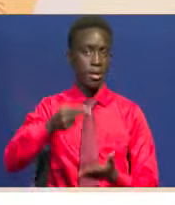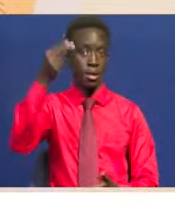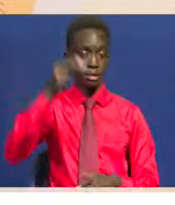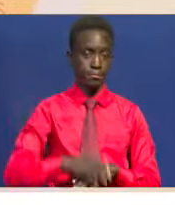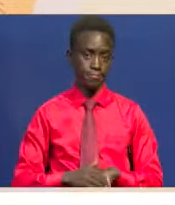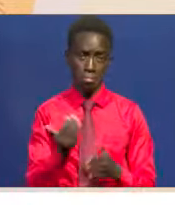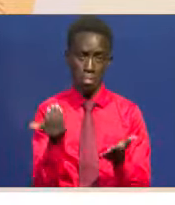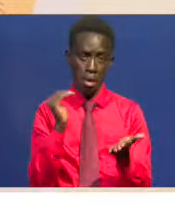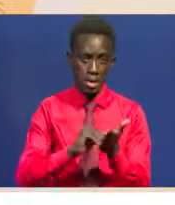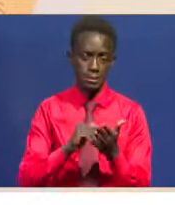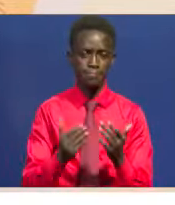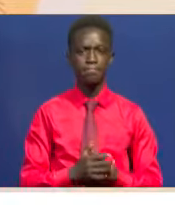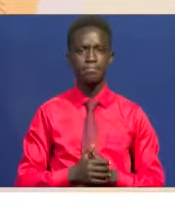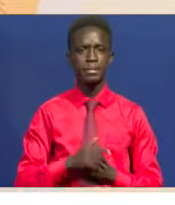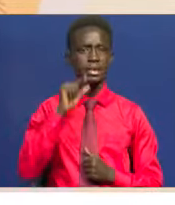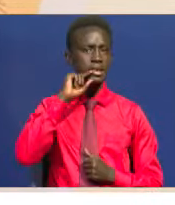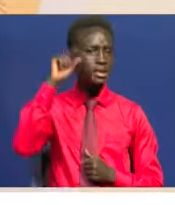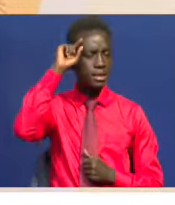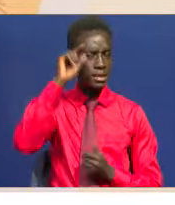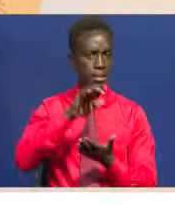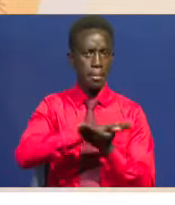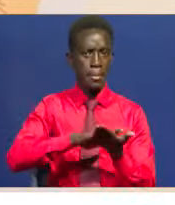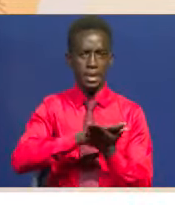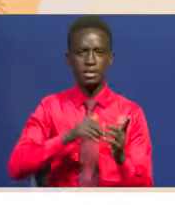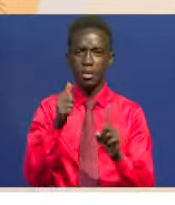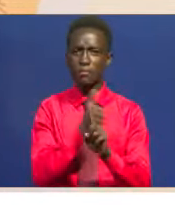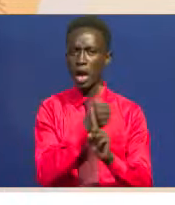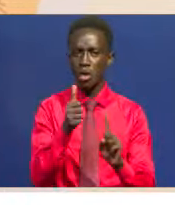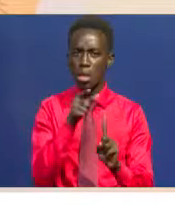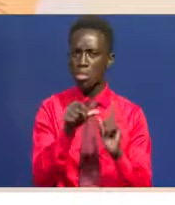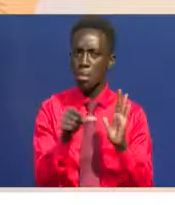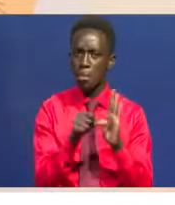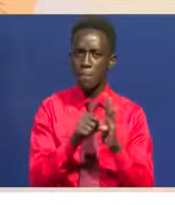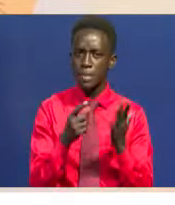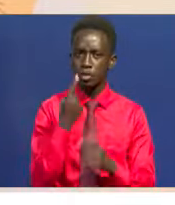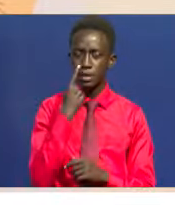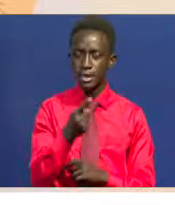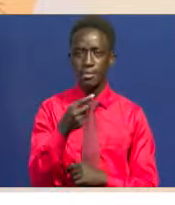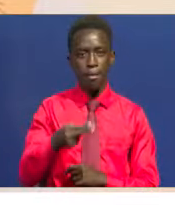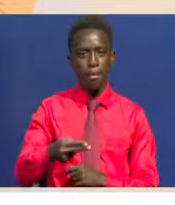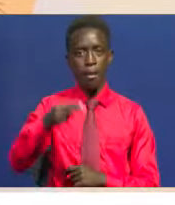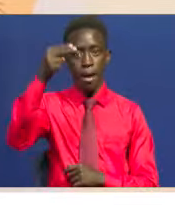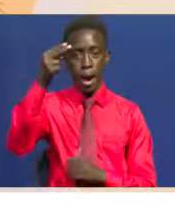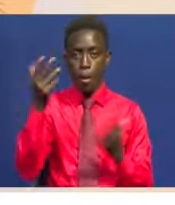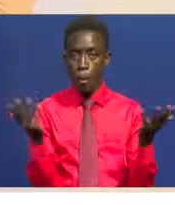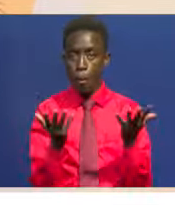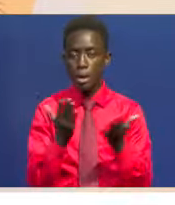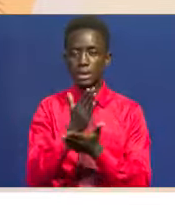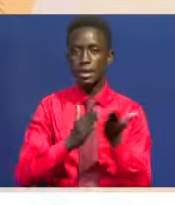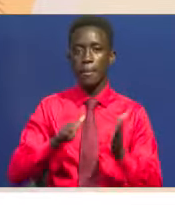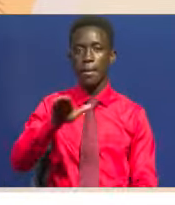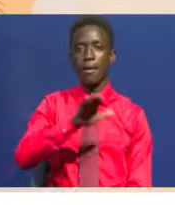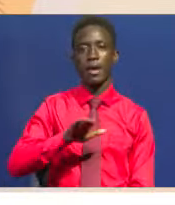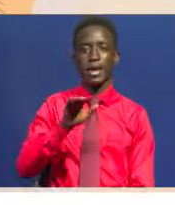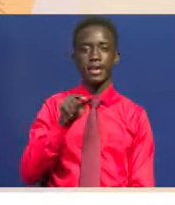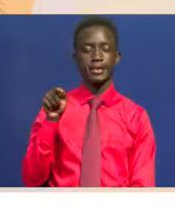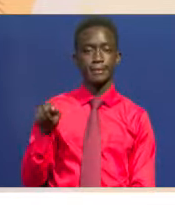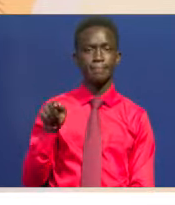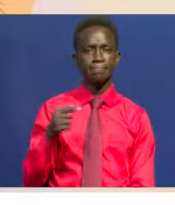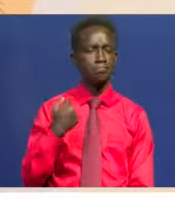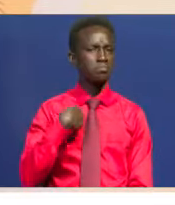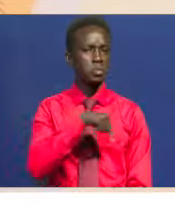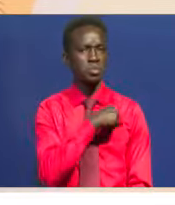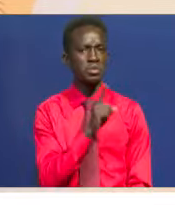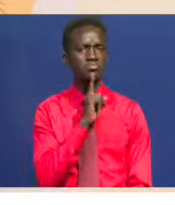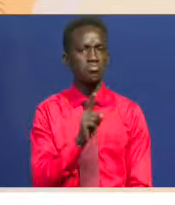the issue of gender-based violence is quite high in some of these areas. And ours is just to